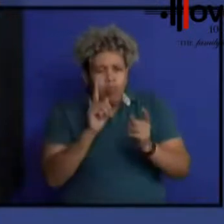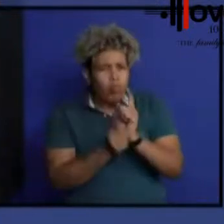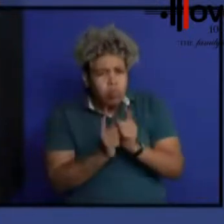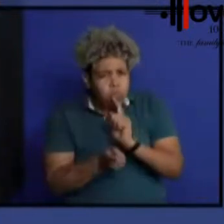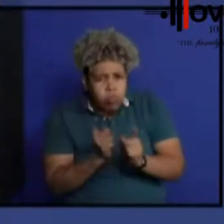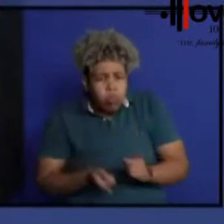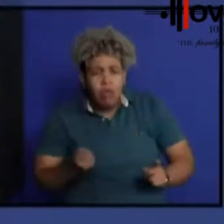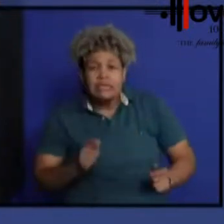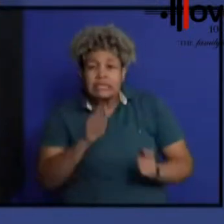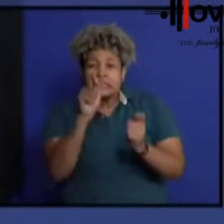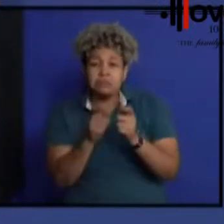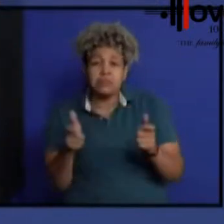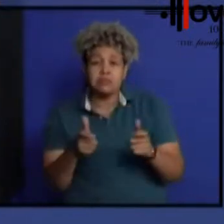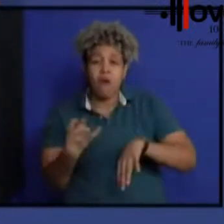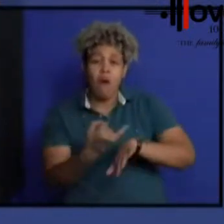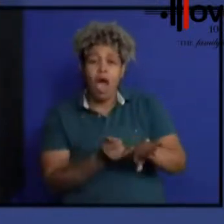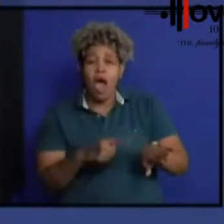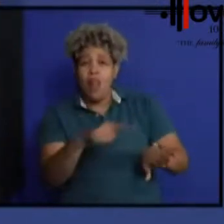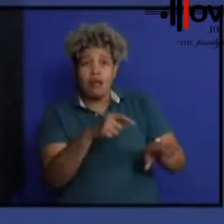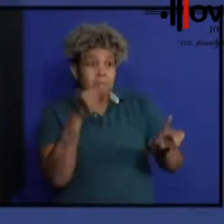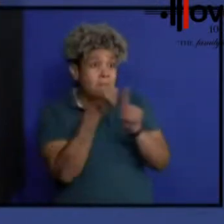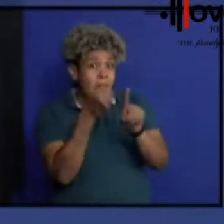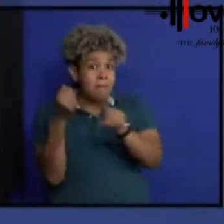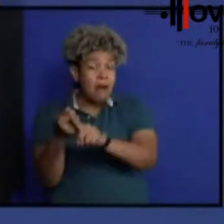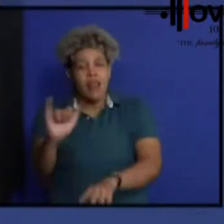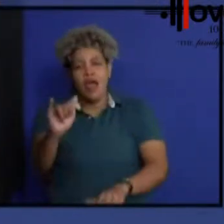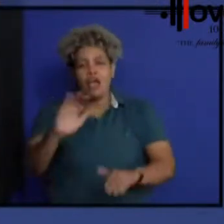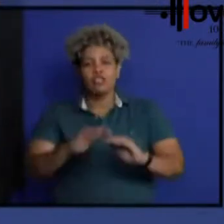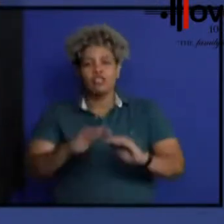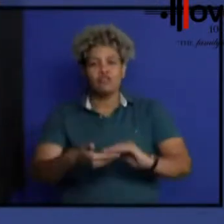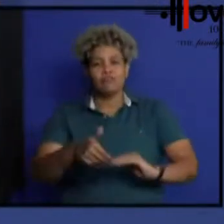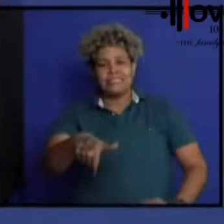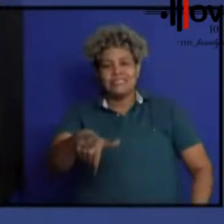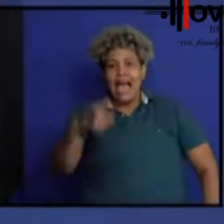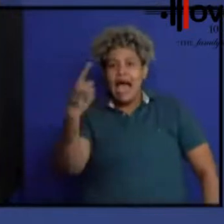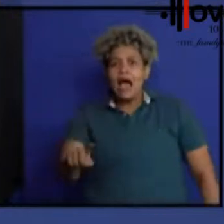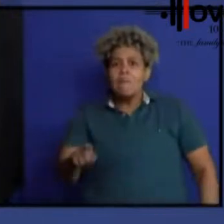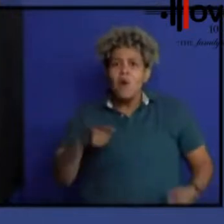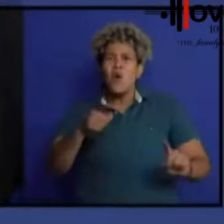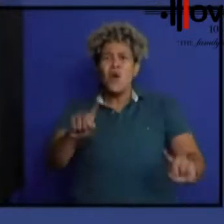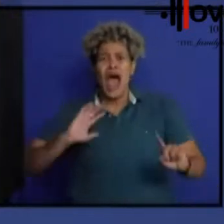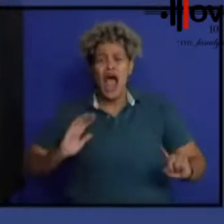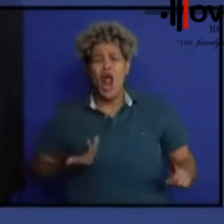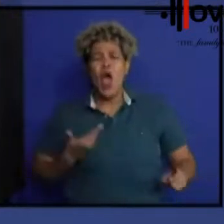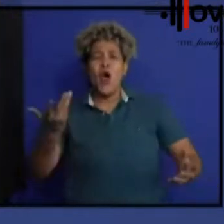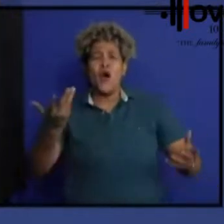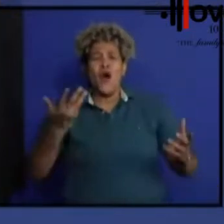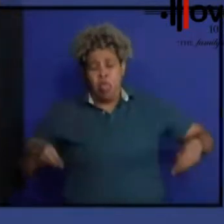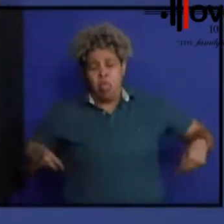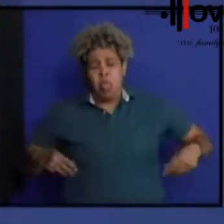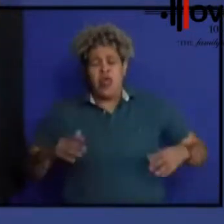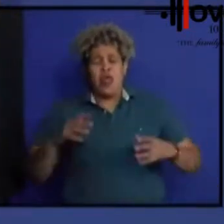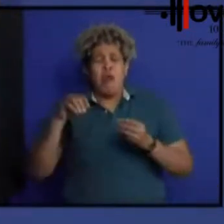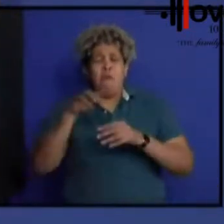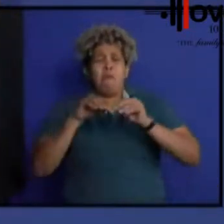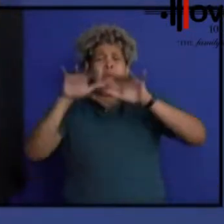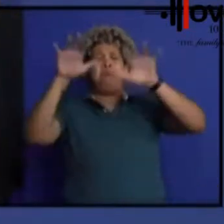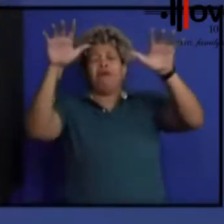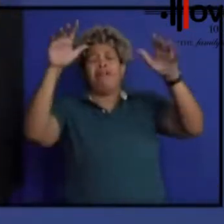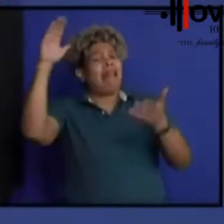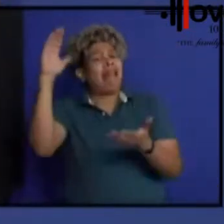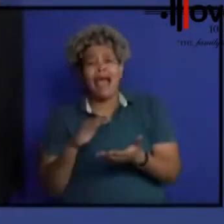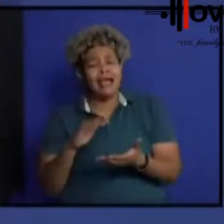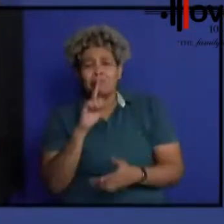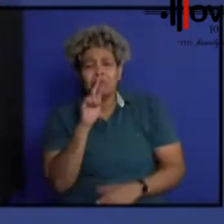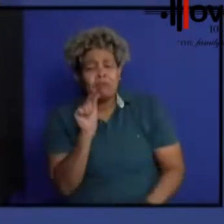on small island developing states like Jamaica. While our carbon emissions are minuscule, our region